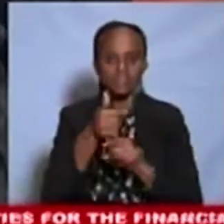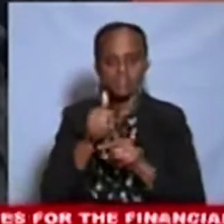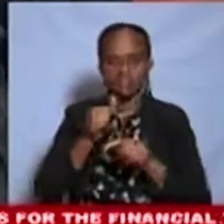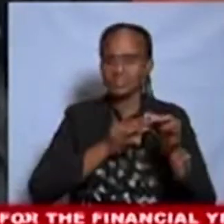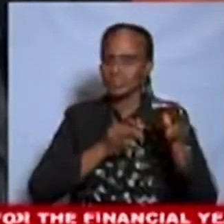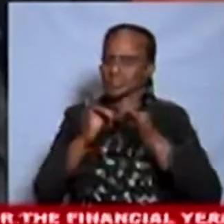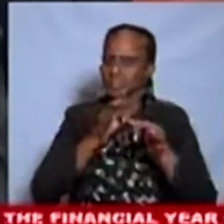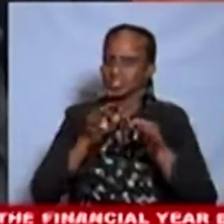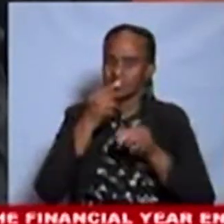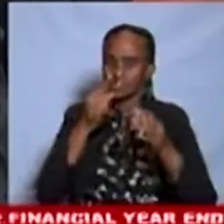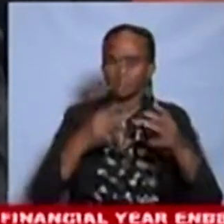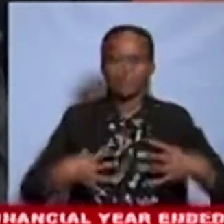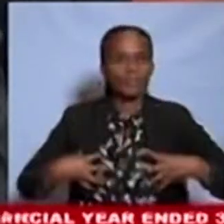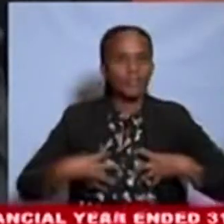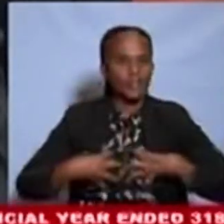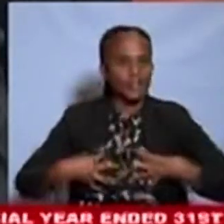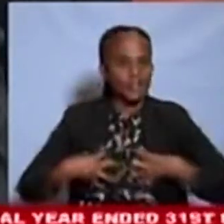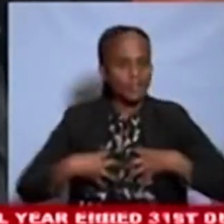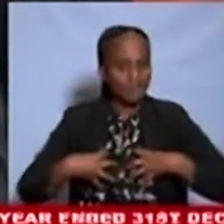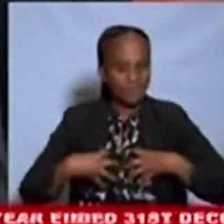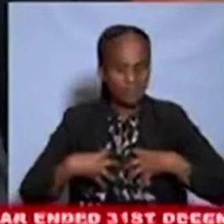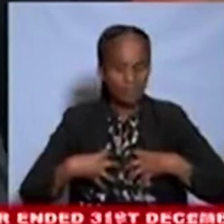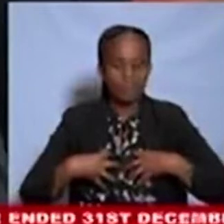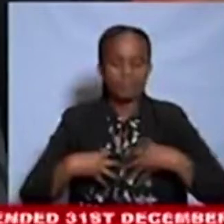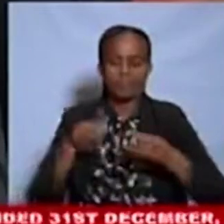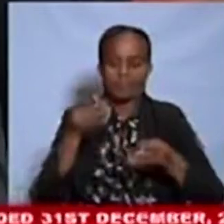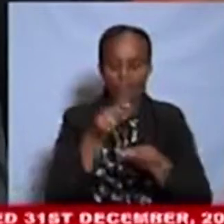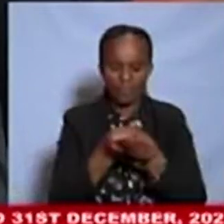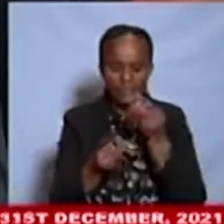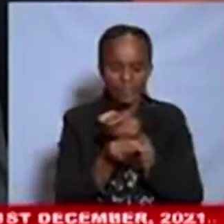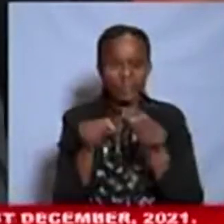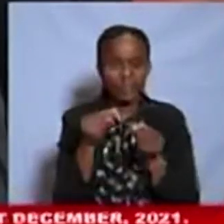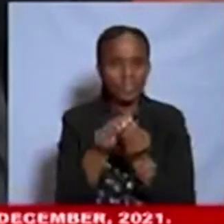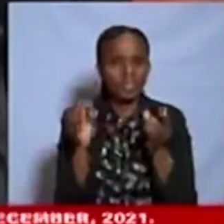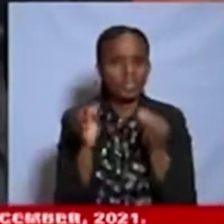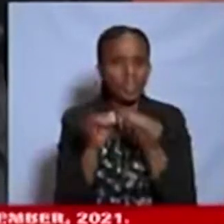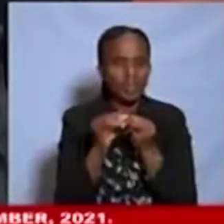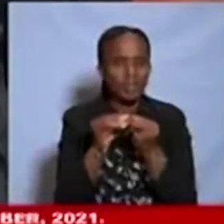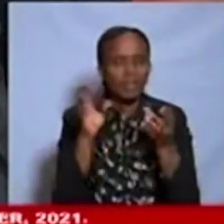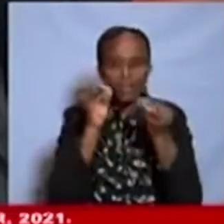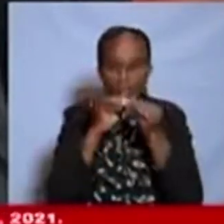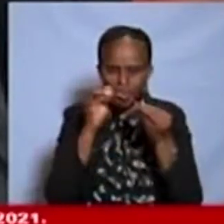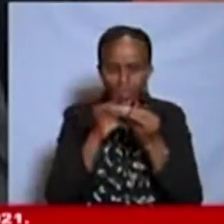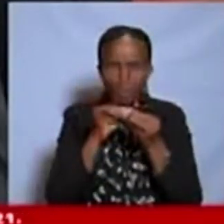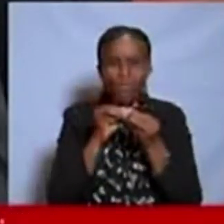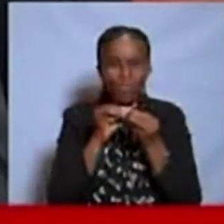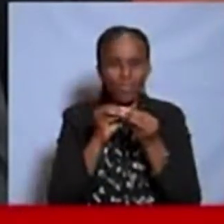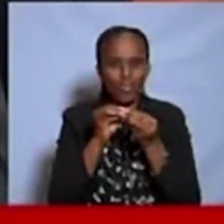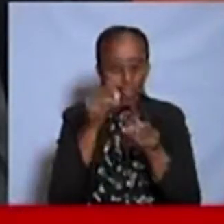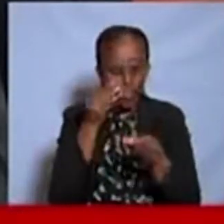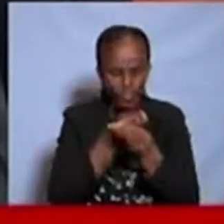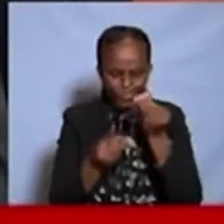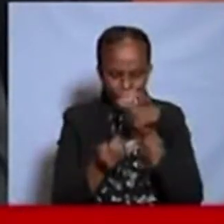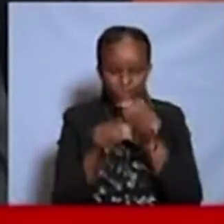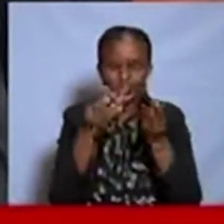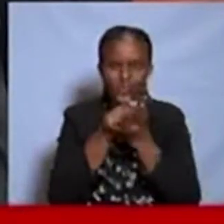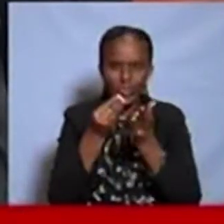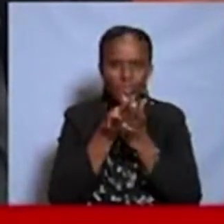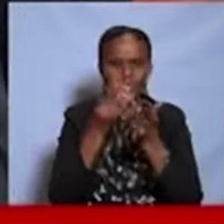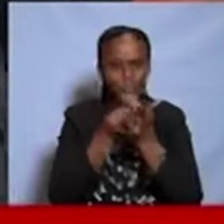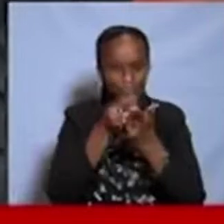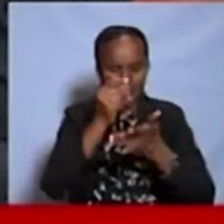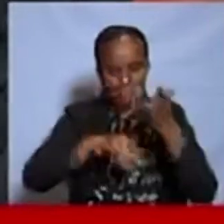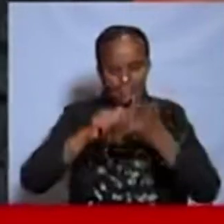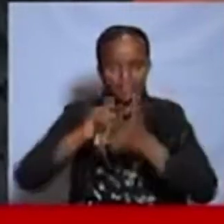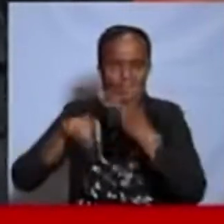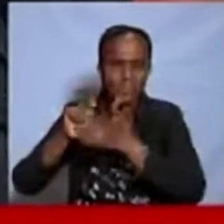say animals, they contribute a lot to the fees and